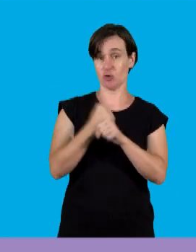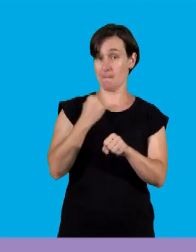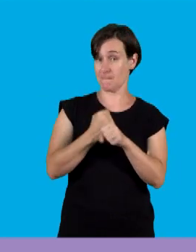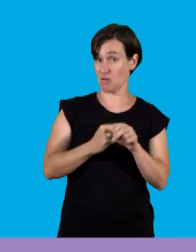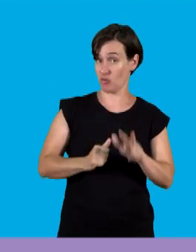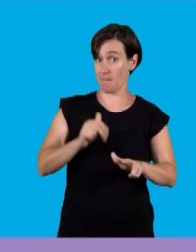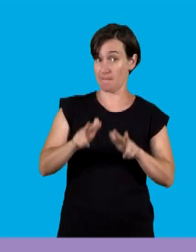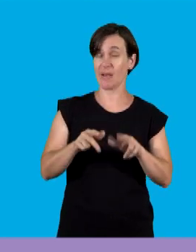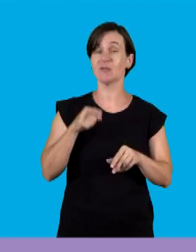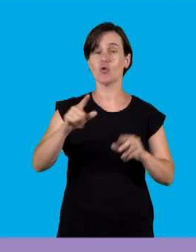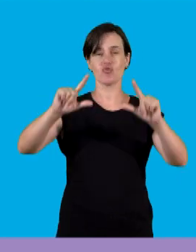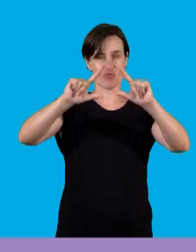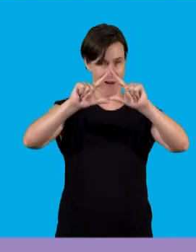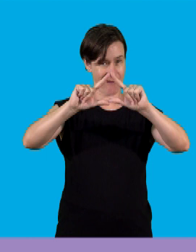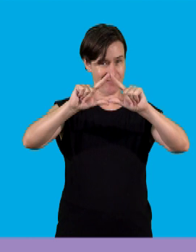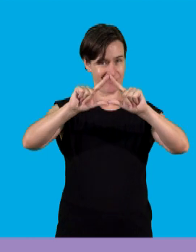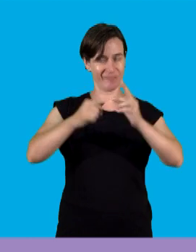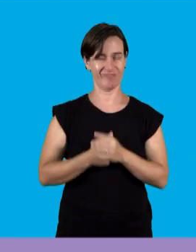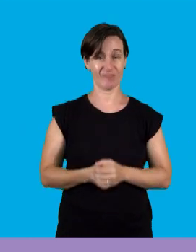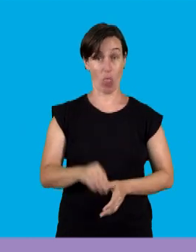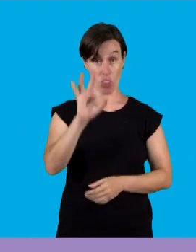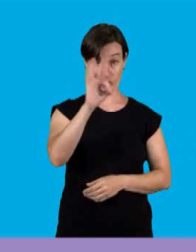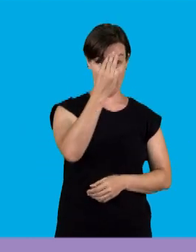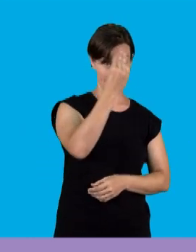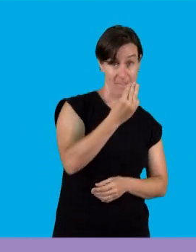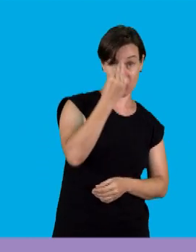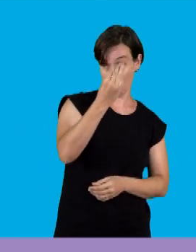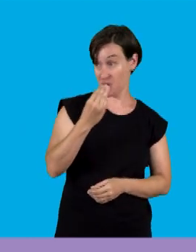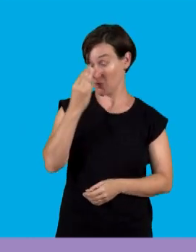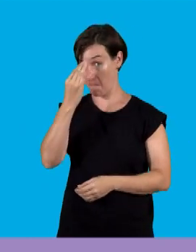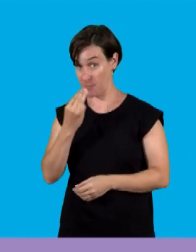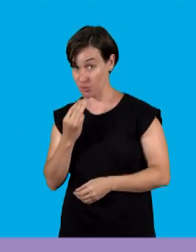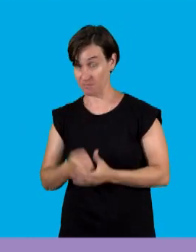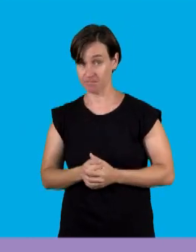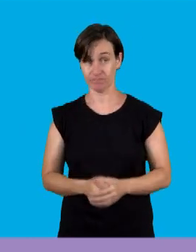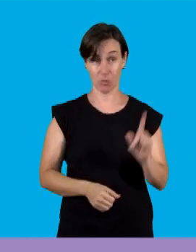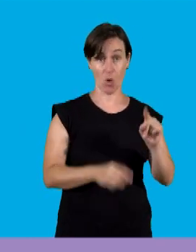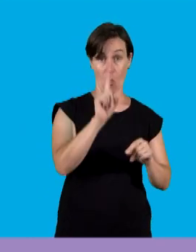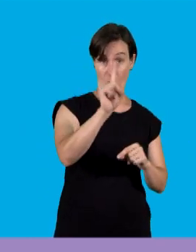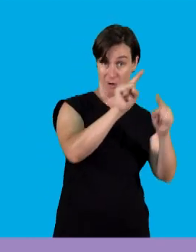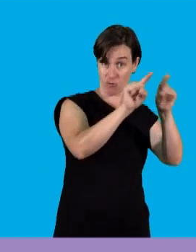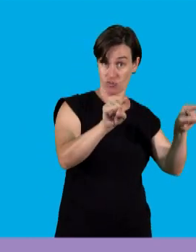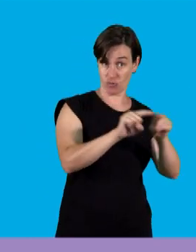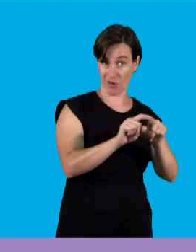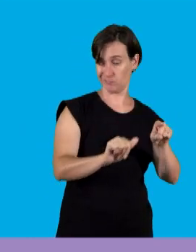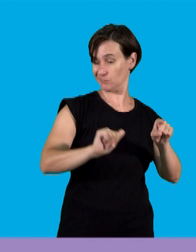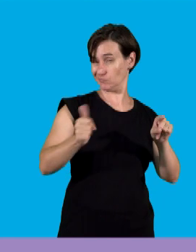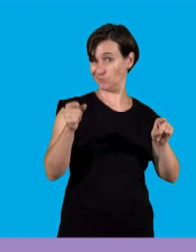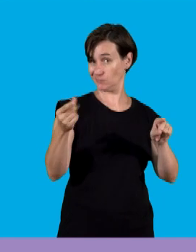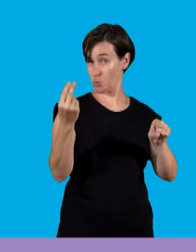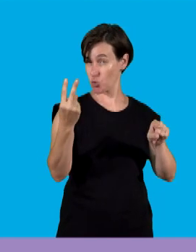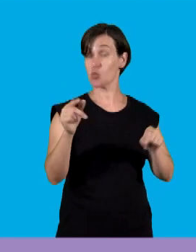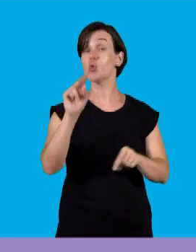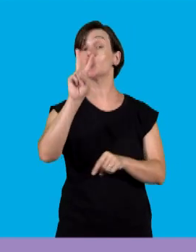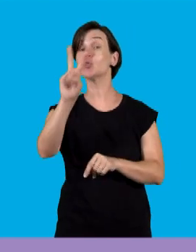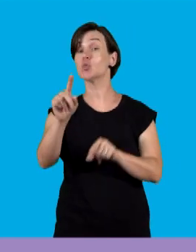pattern is now formed of triangles. So we have 3 figures there. Now we have the first figure that has 1 triangle. We